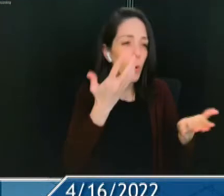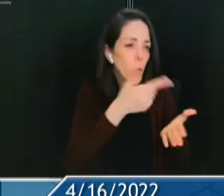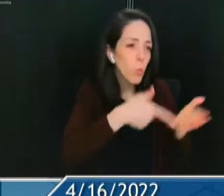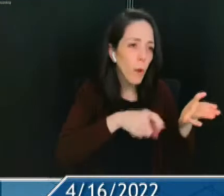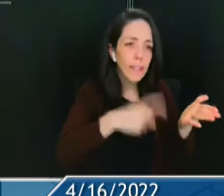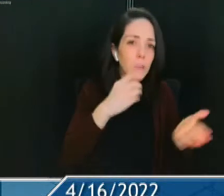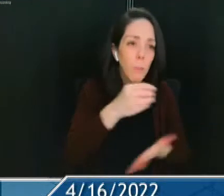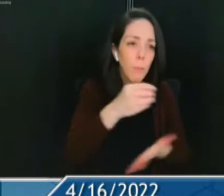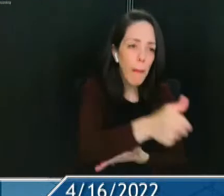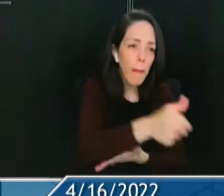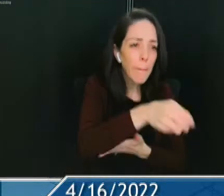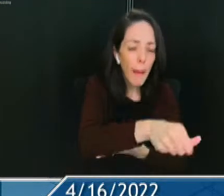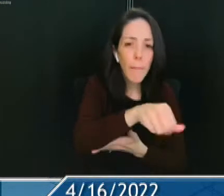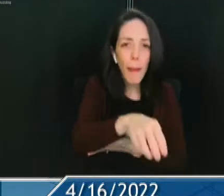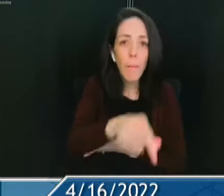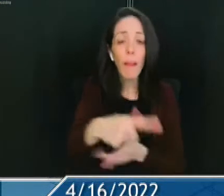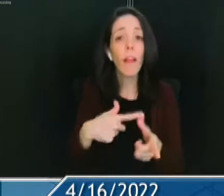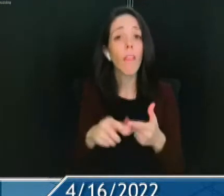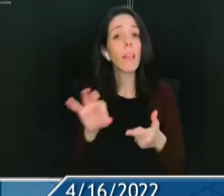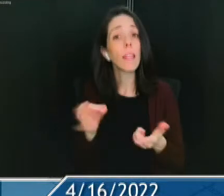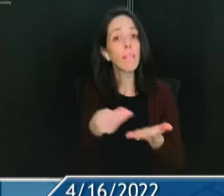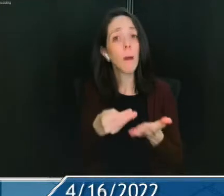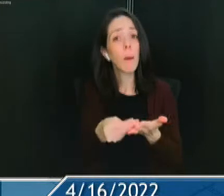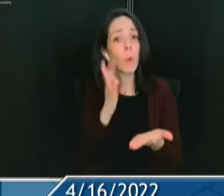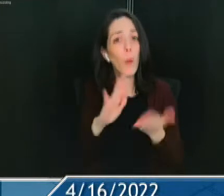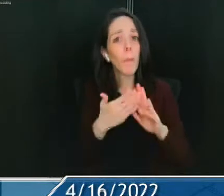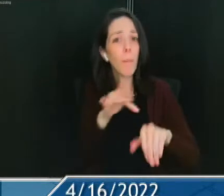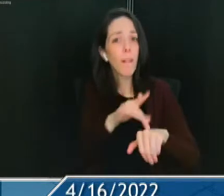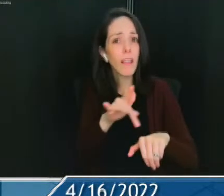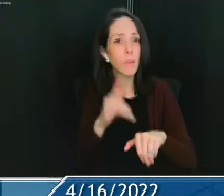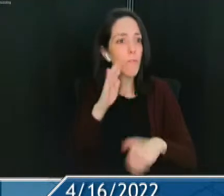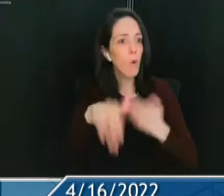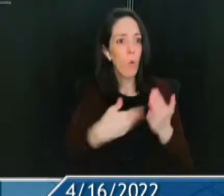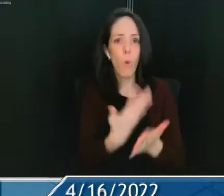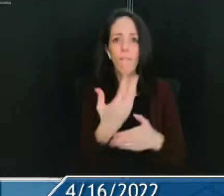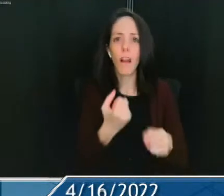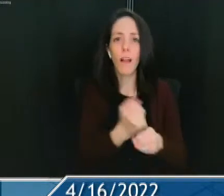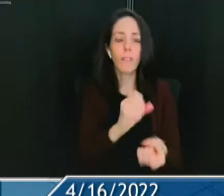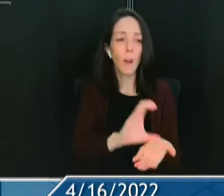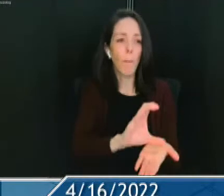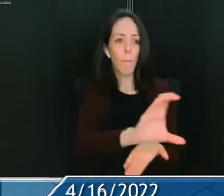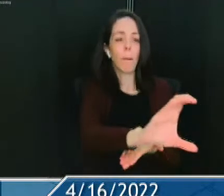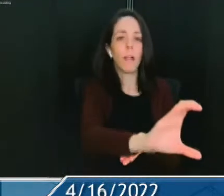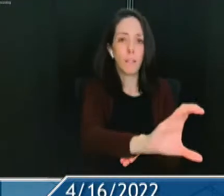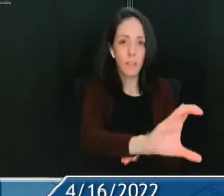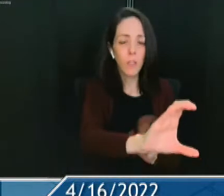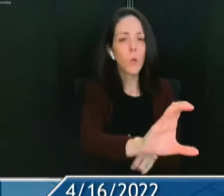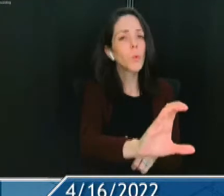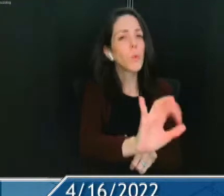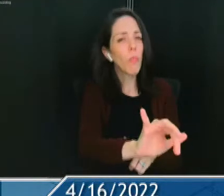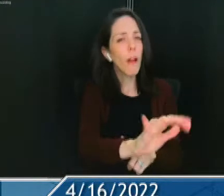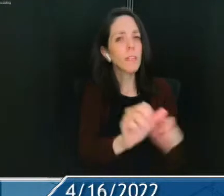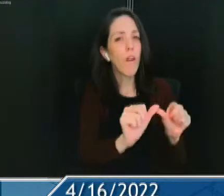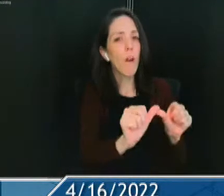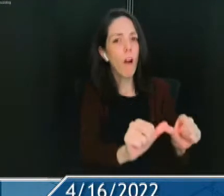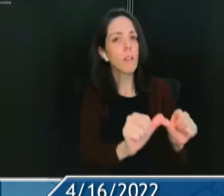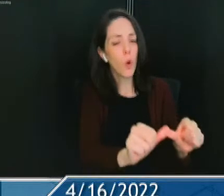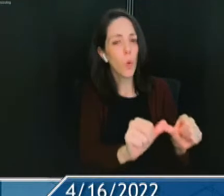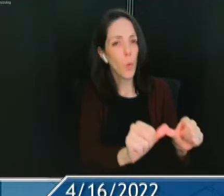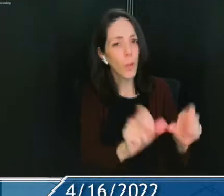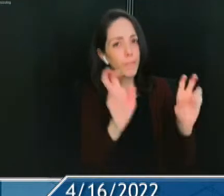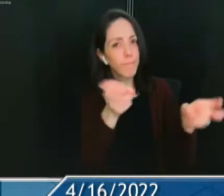we have money that we anticipate to be available for all 5 years of that forecast, we call those resources ongoing. And those are the resources